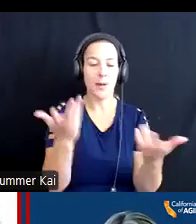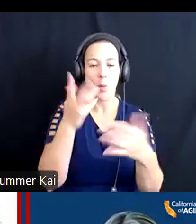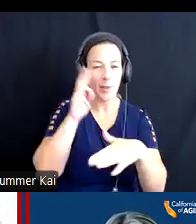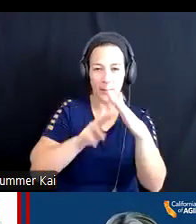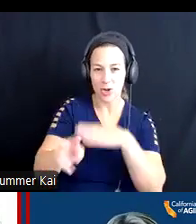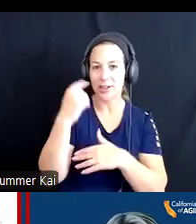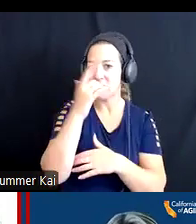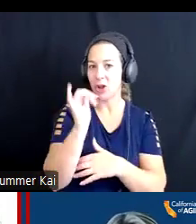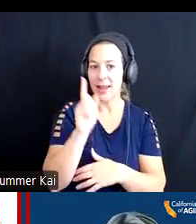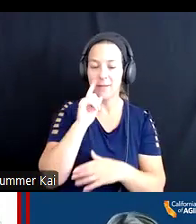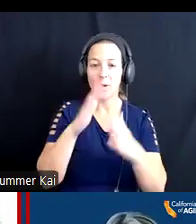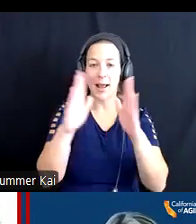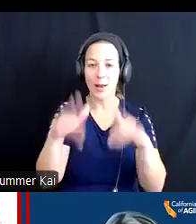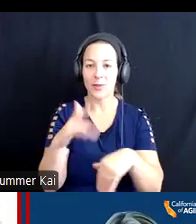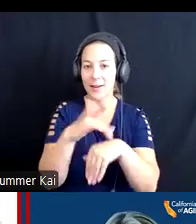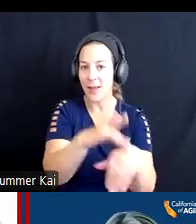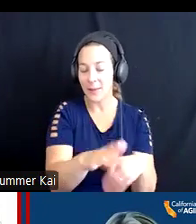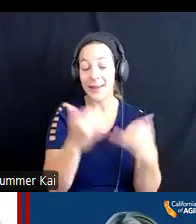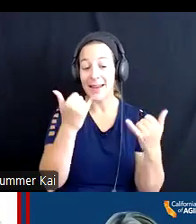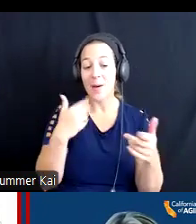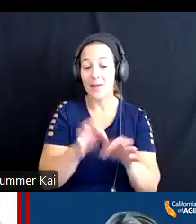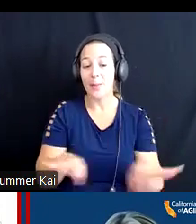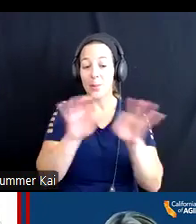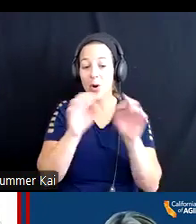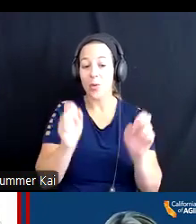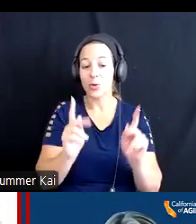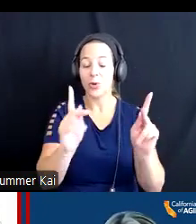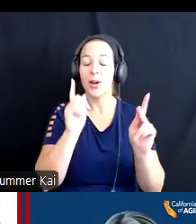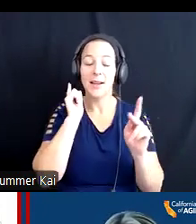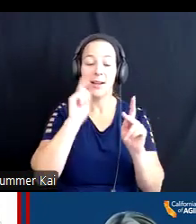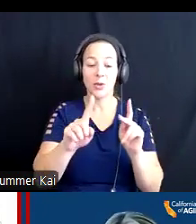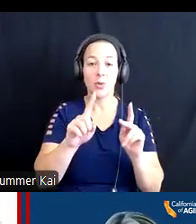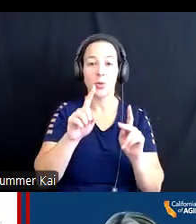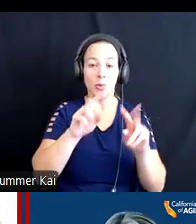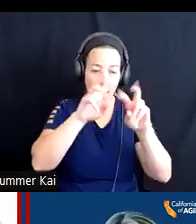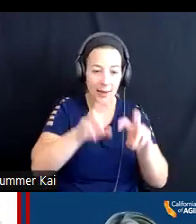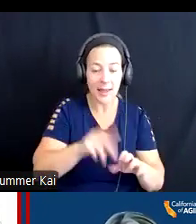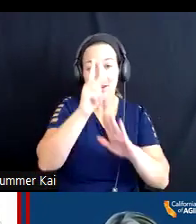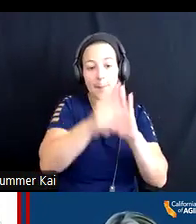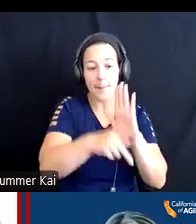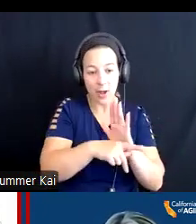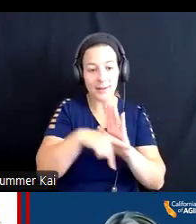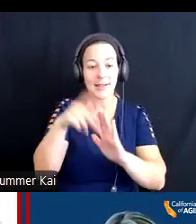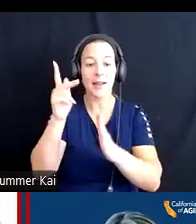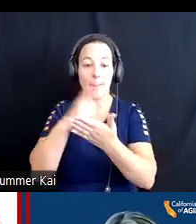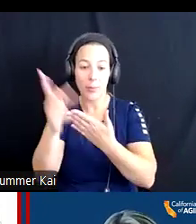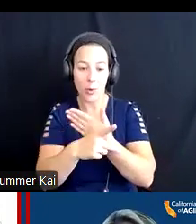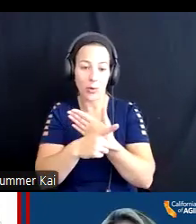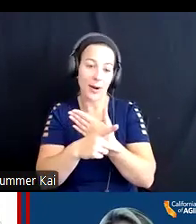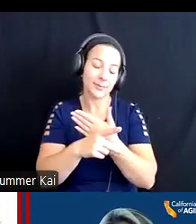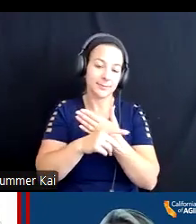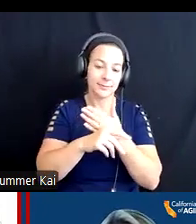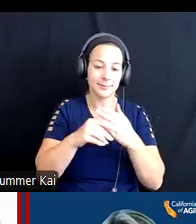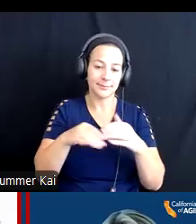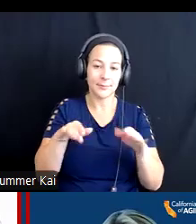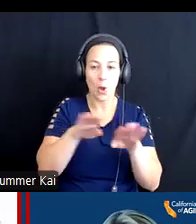housing supply. And now we have an important opportunity to really look at the policy and program landscape. So understanding the challenges and